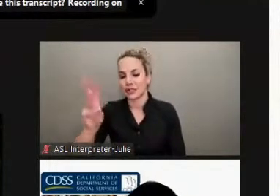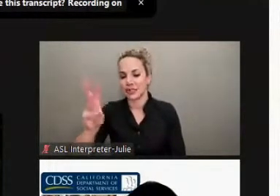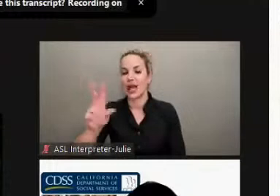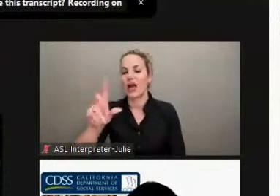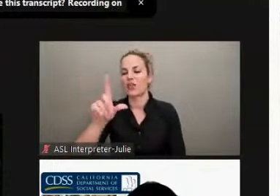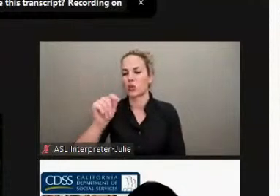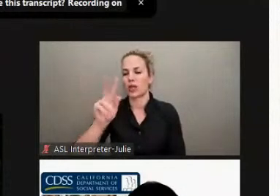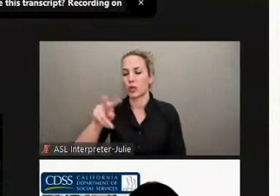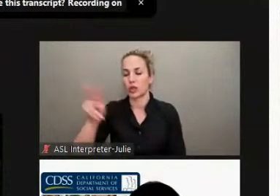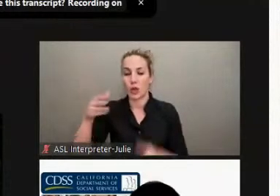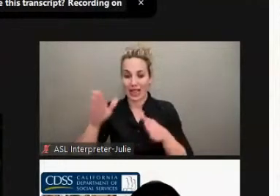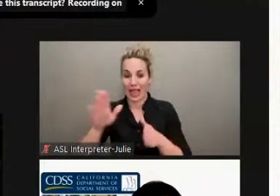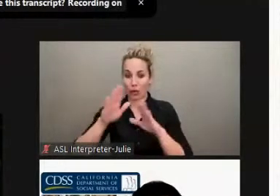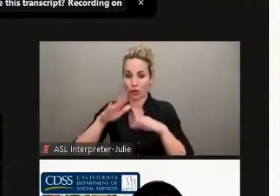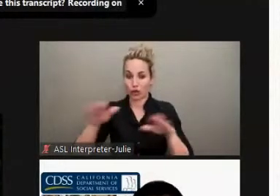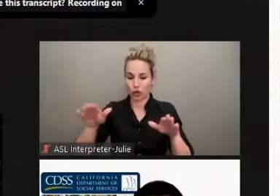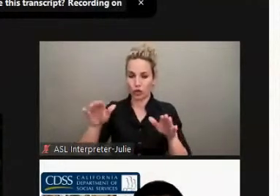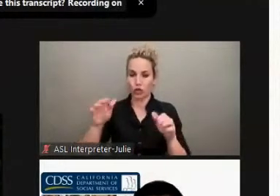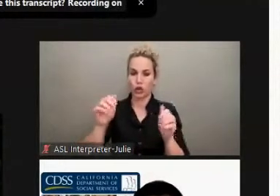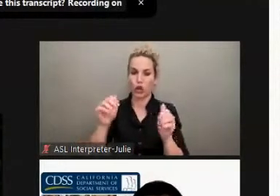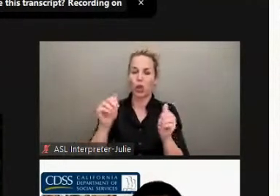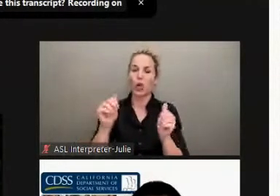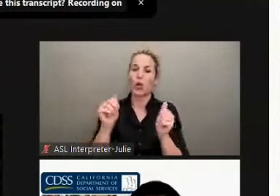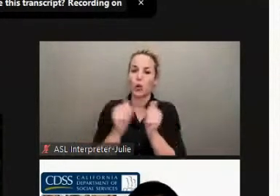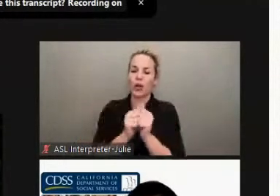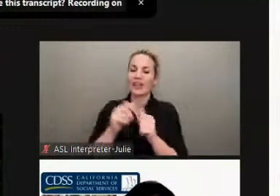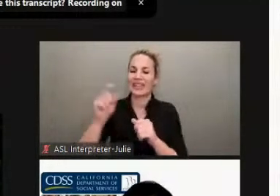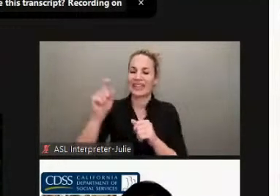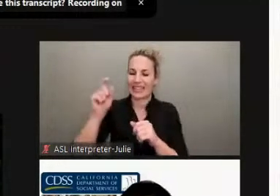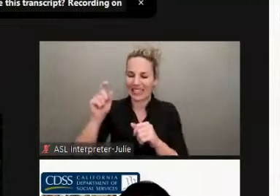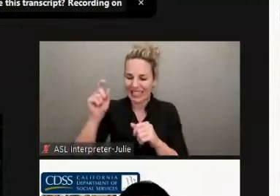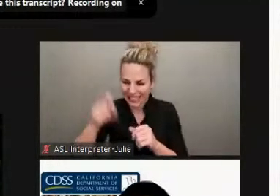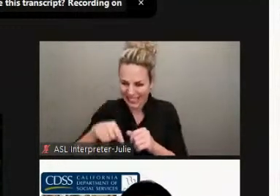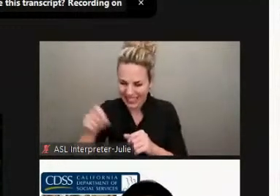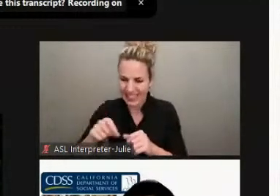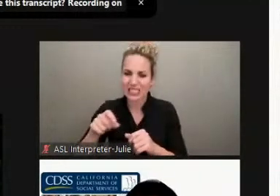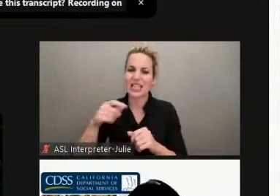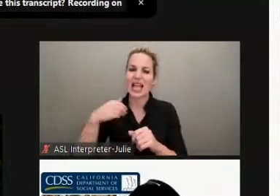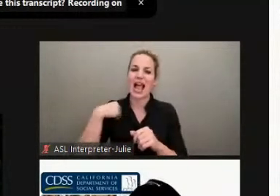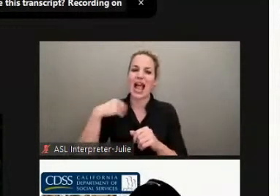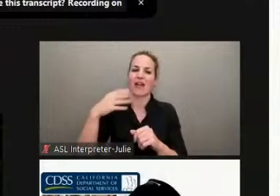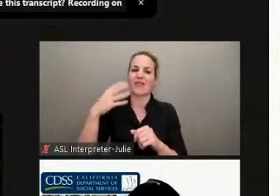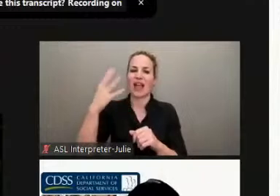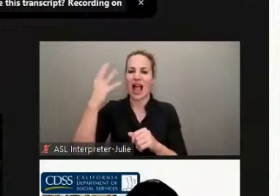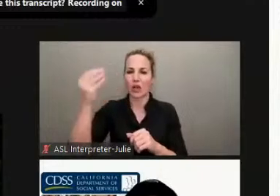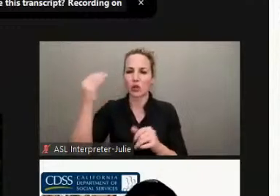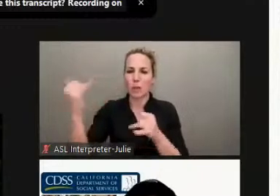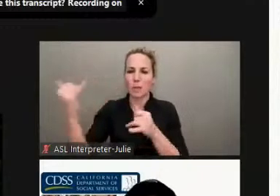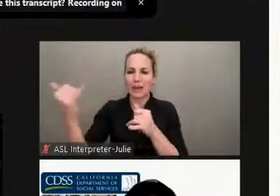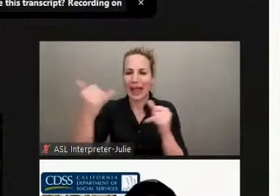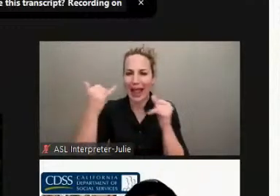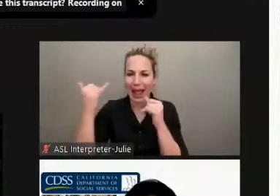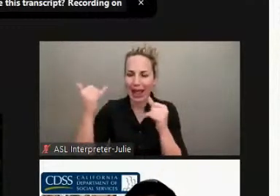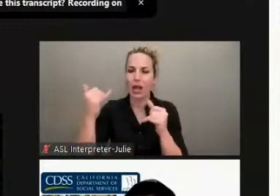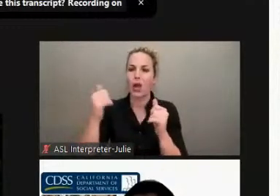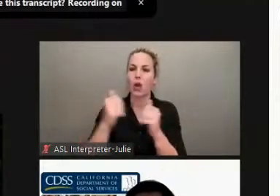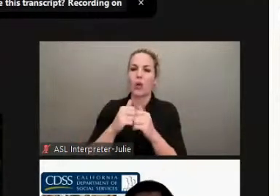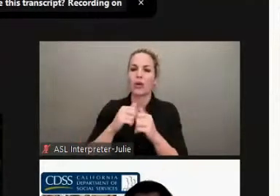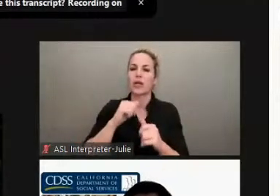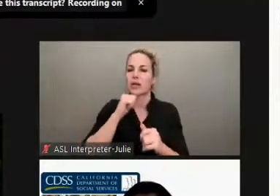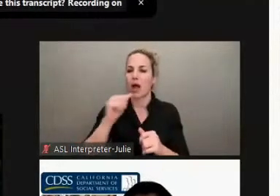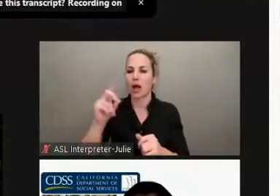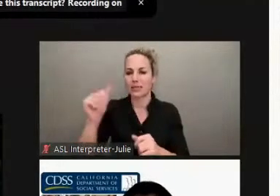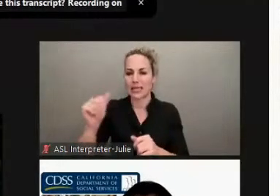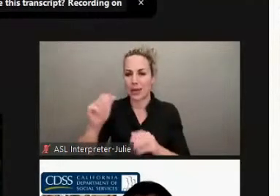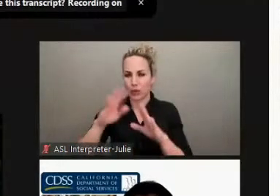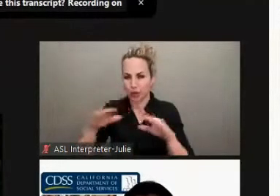2022 allow children with exceptional needs to safely use outdoor play spaces simultaneously with non-disabled